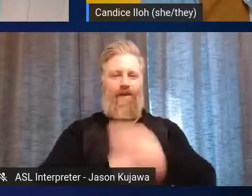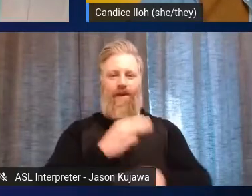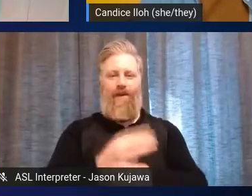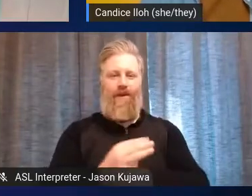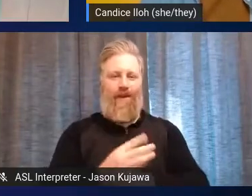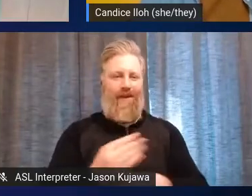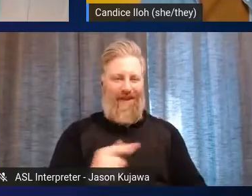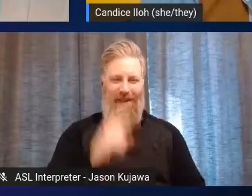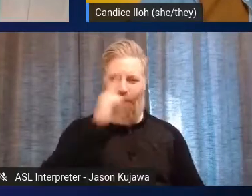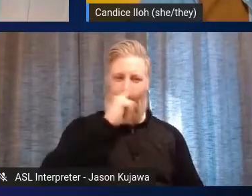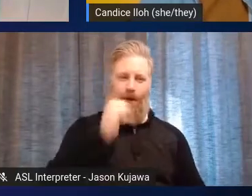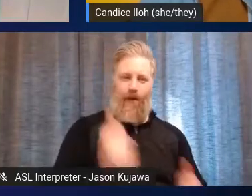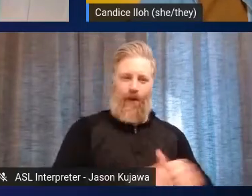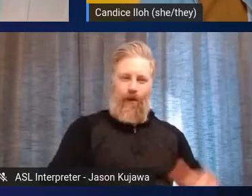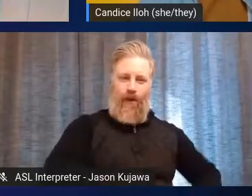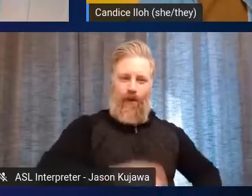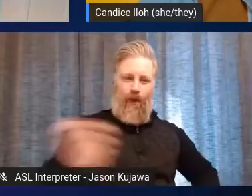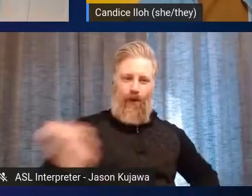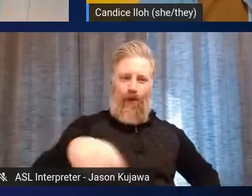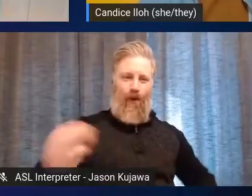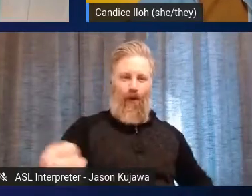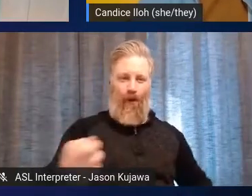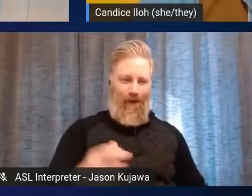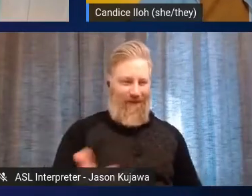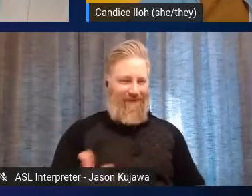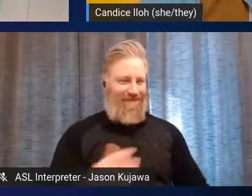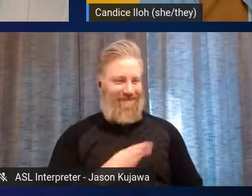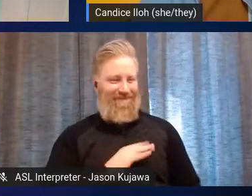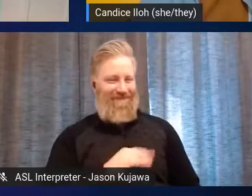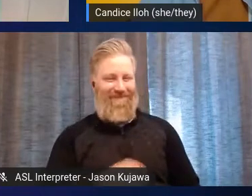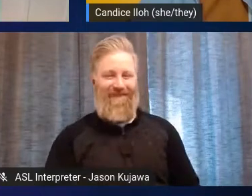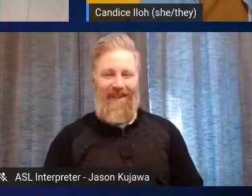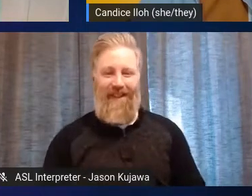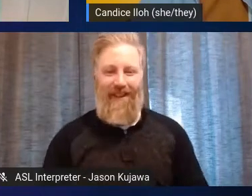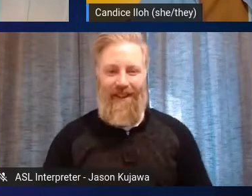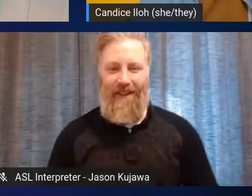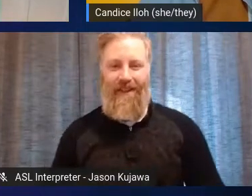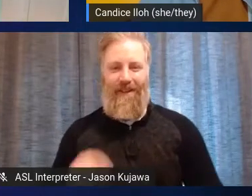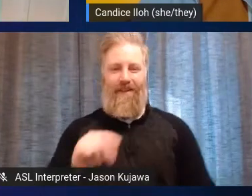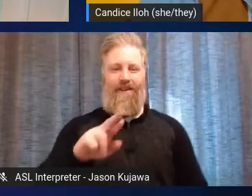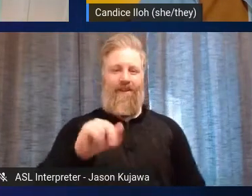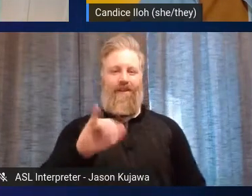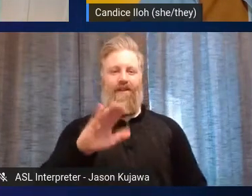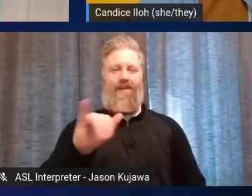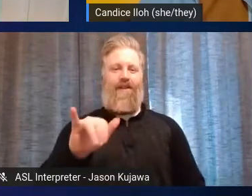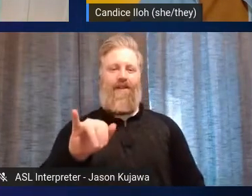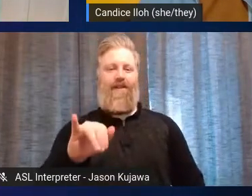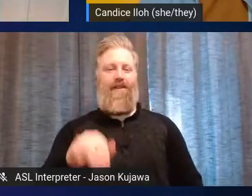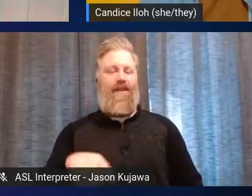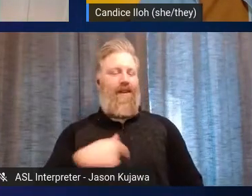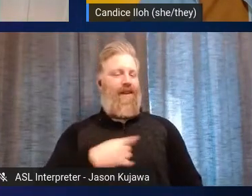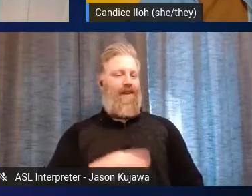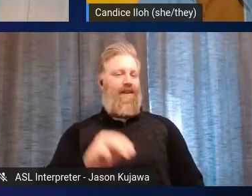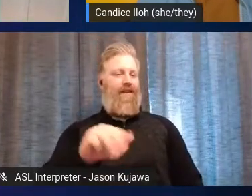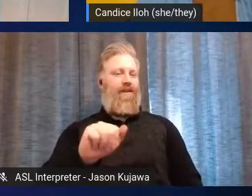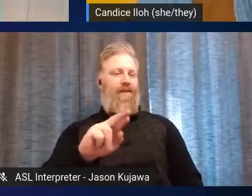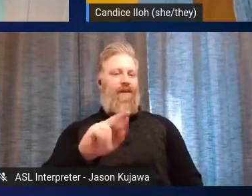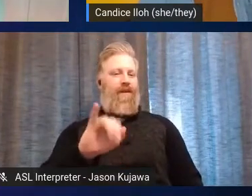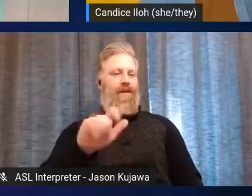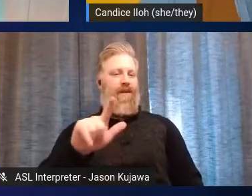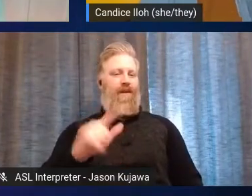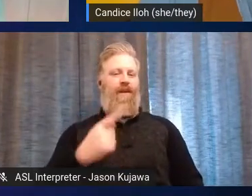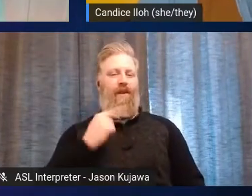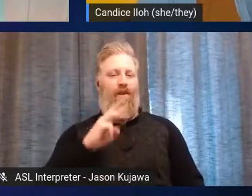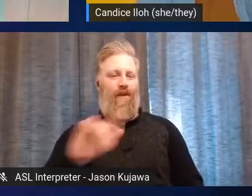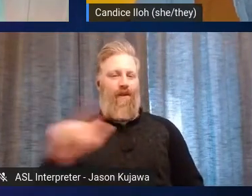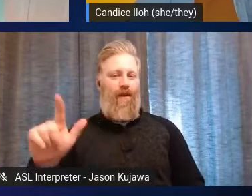mouses with swords. What, who doesn't love that? I loved Mariel of Redwall. Totally. With a weapon,